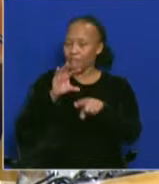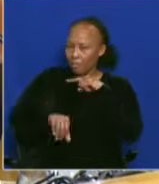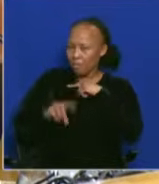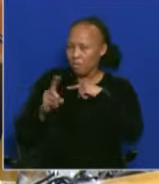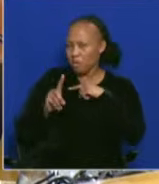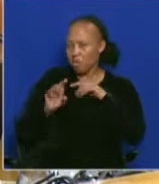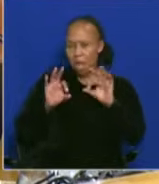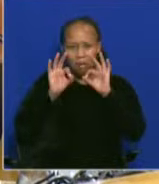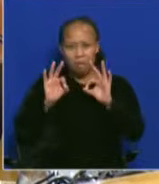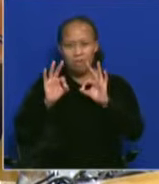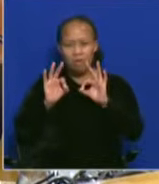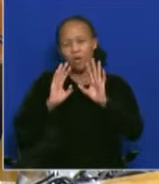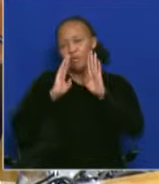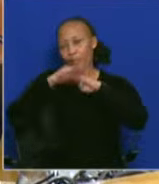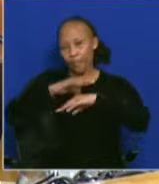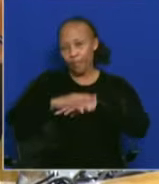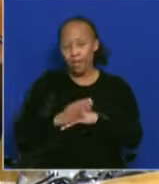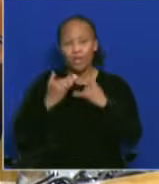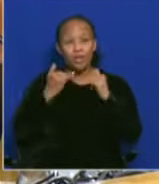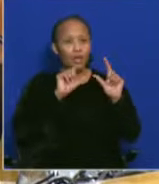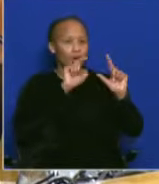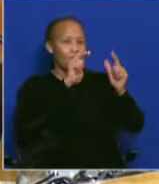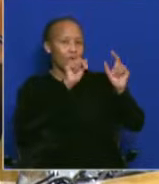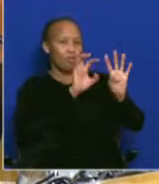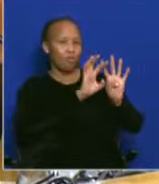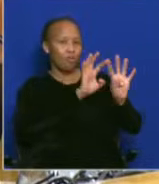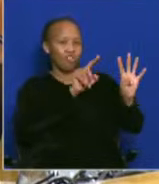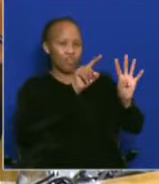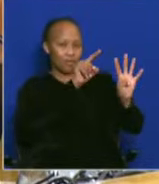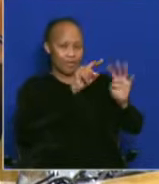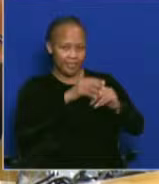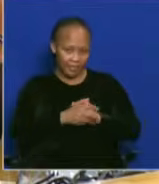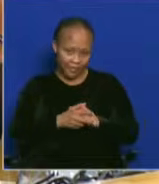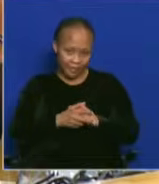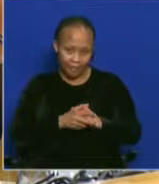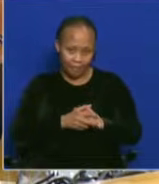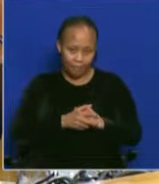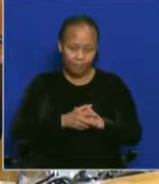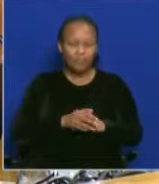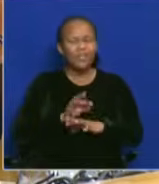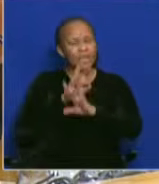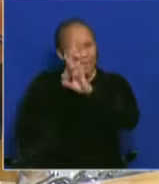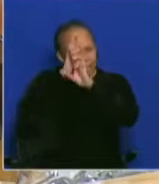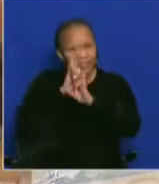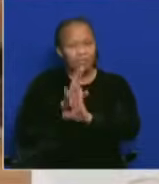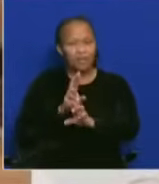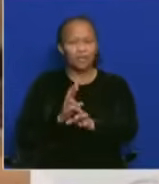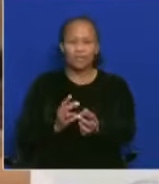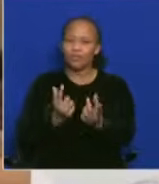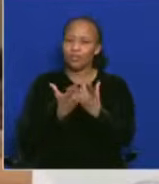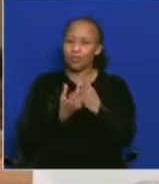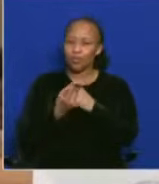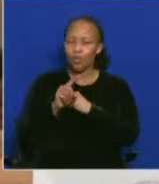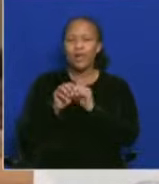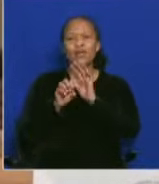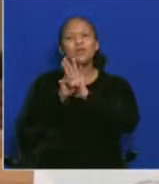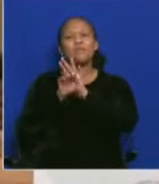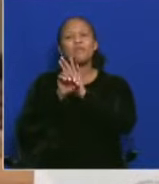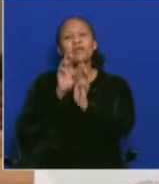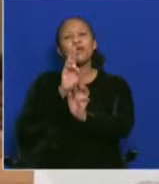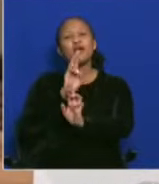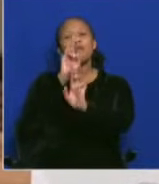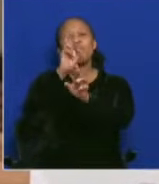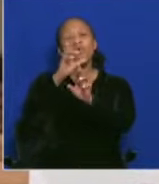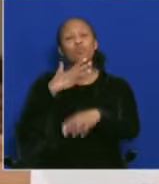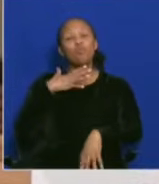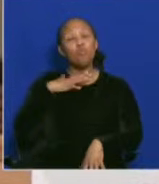The Commission is therefore respectfully requested to approach media reports concerning these matters with appropriate caution